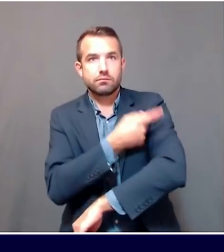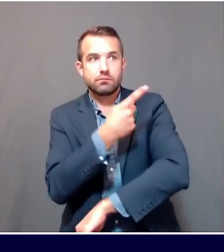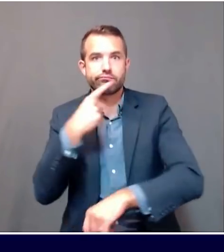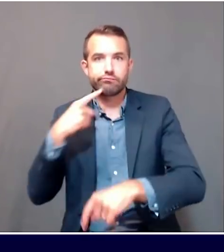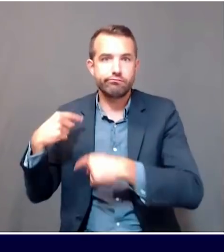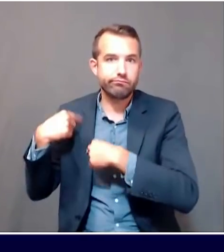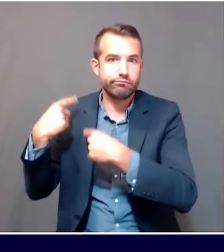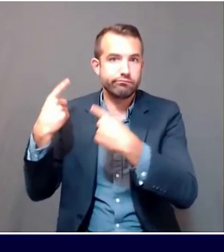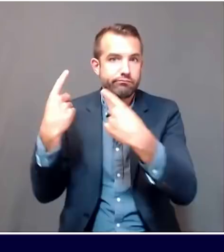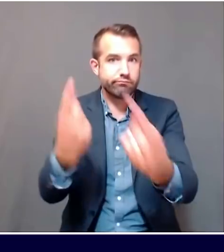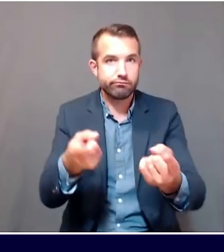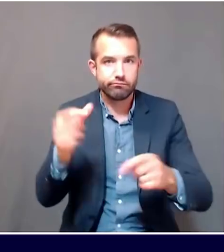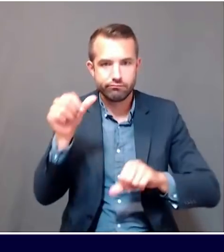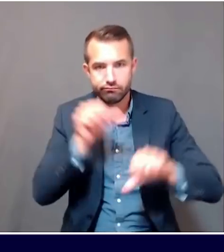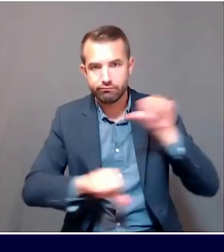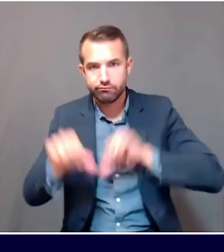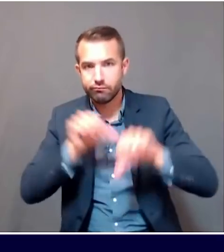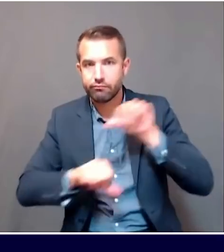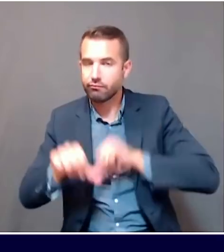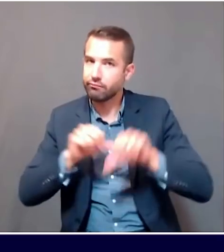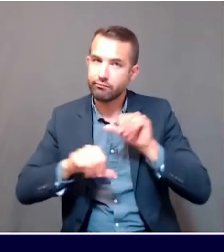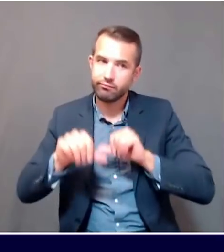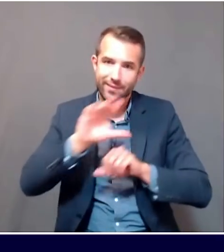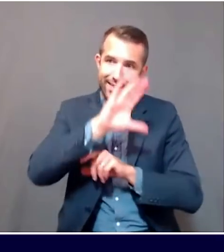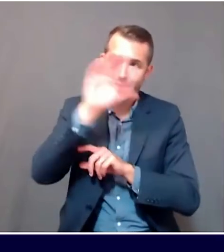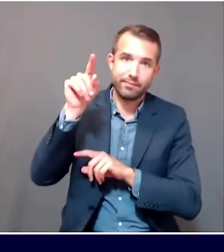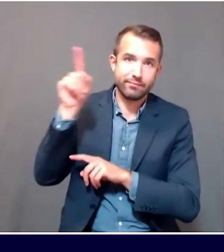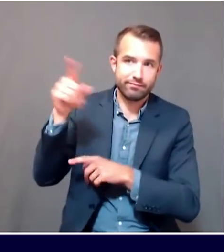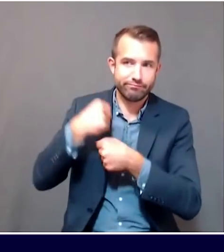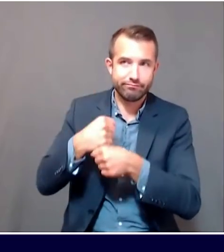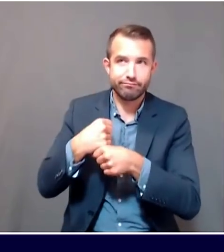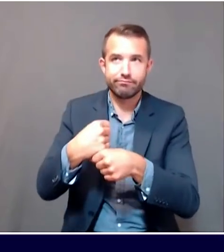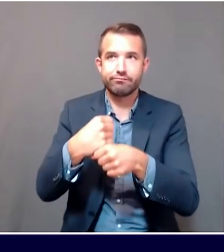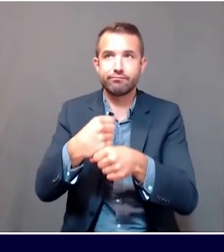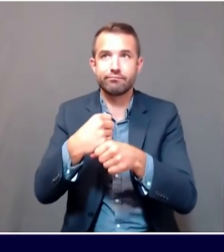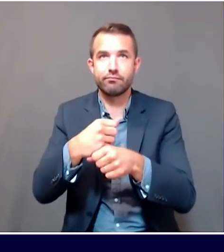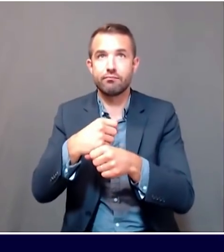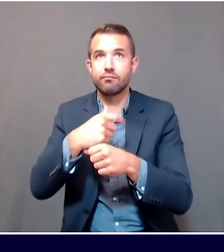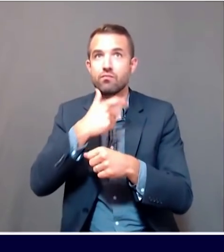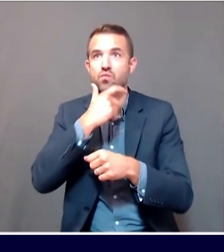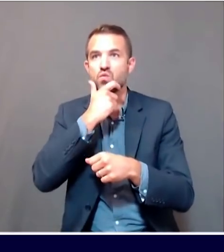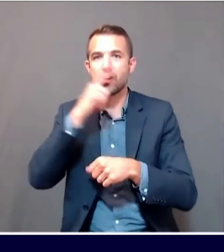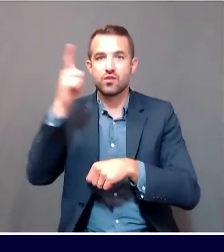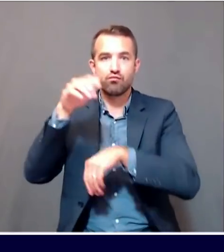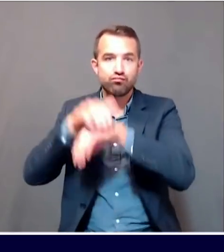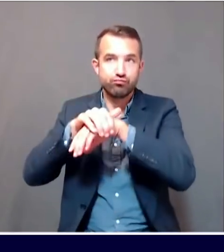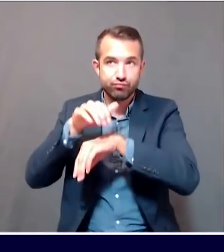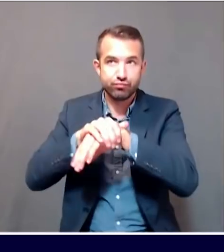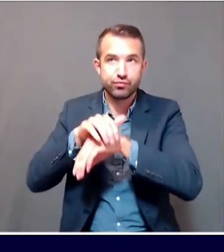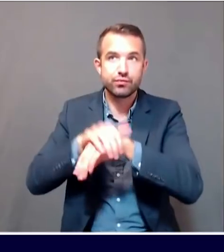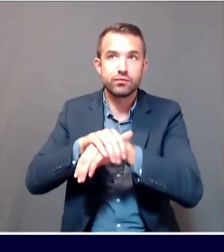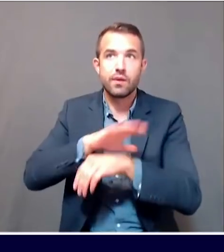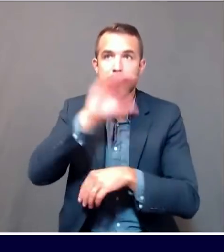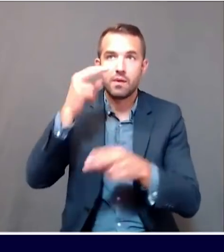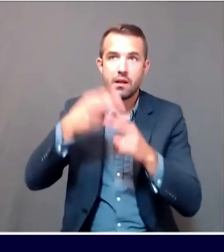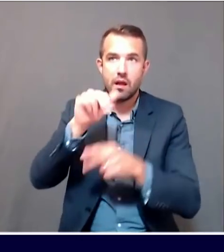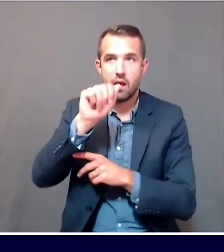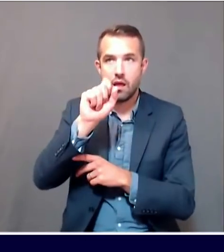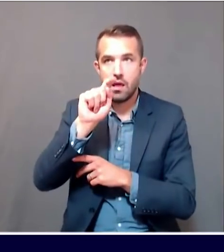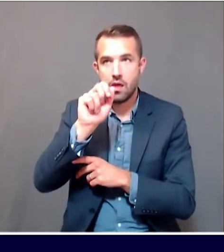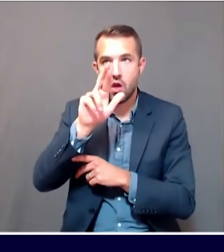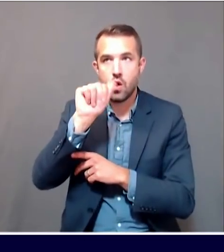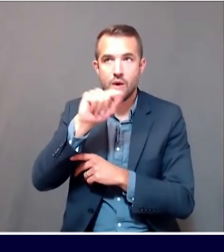by an association of the British-Swedish company AstraZeneca in partnership with researchers at